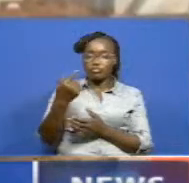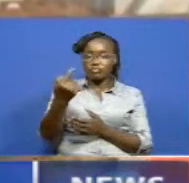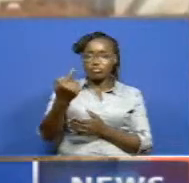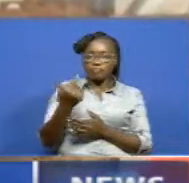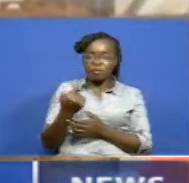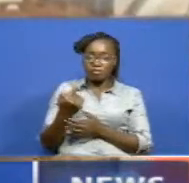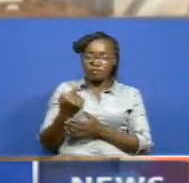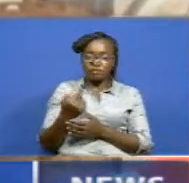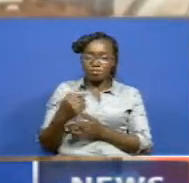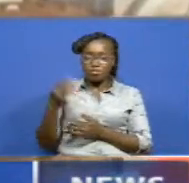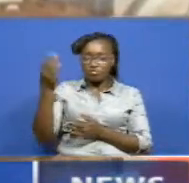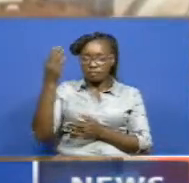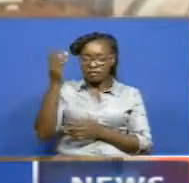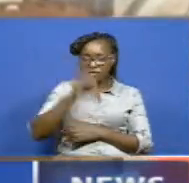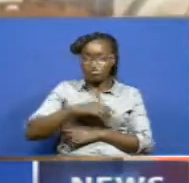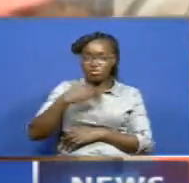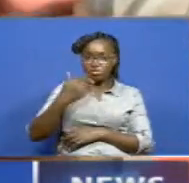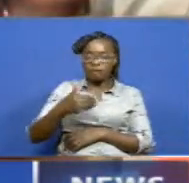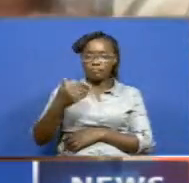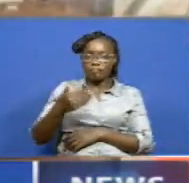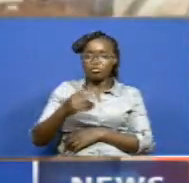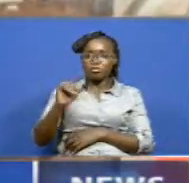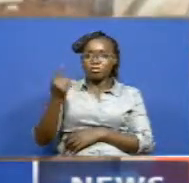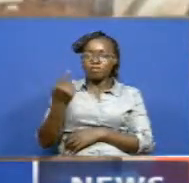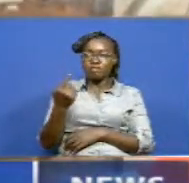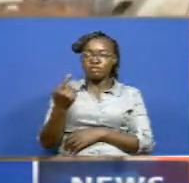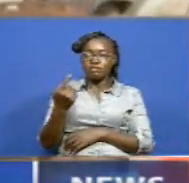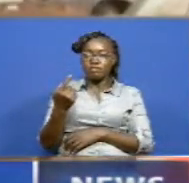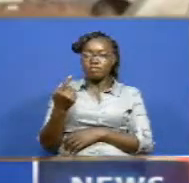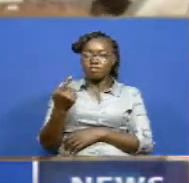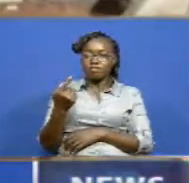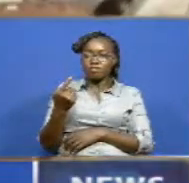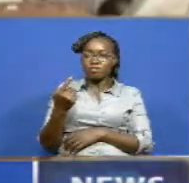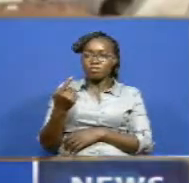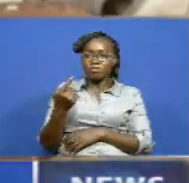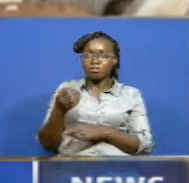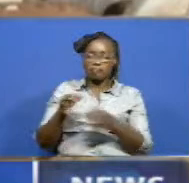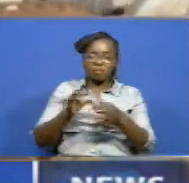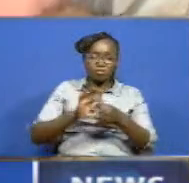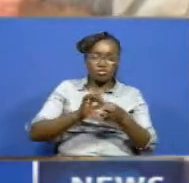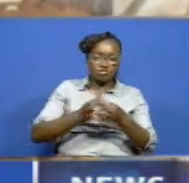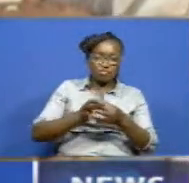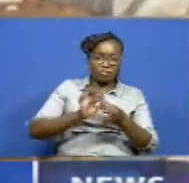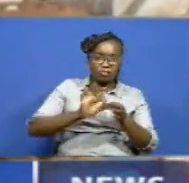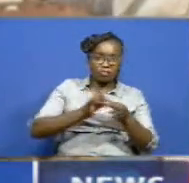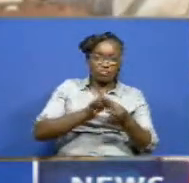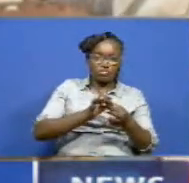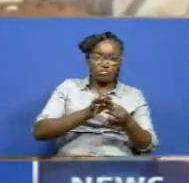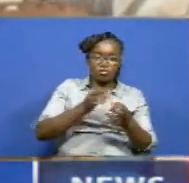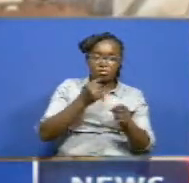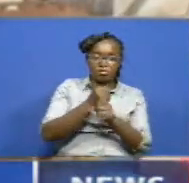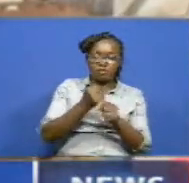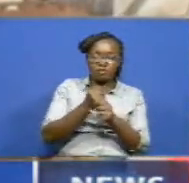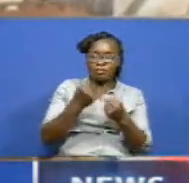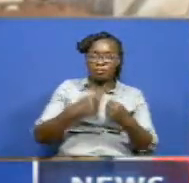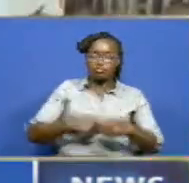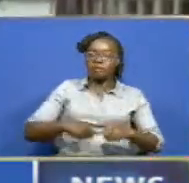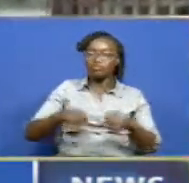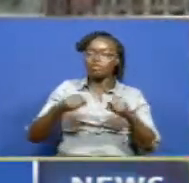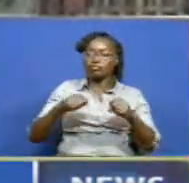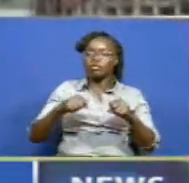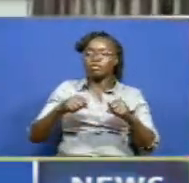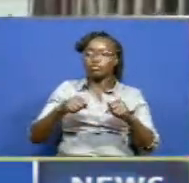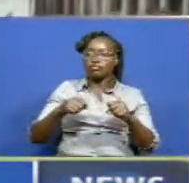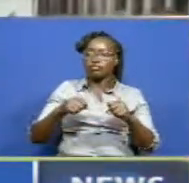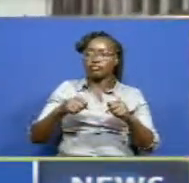every day. Yeah. And once we get these locomotives working, these and others will be able to do that.